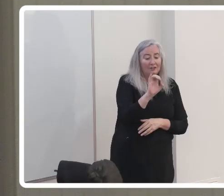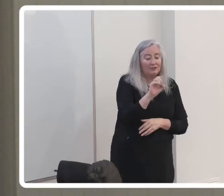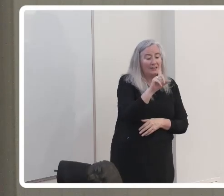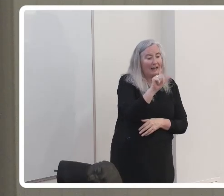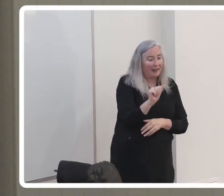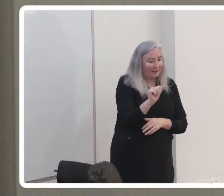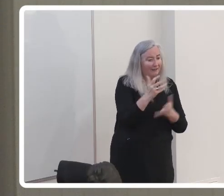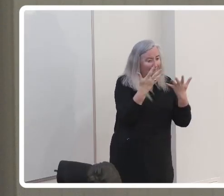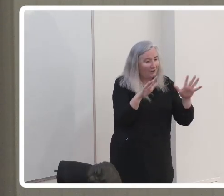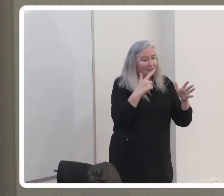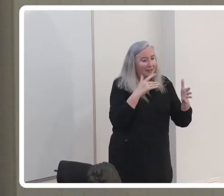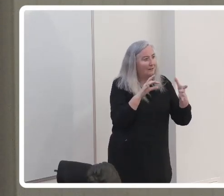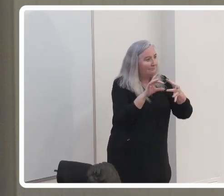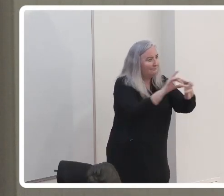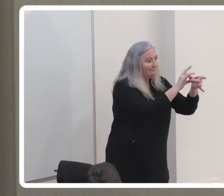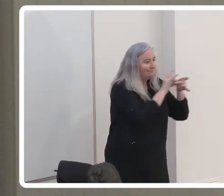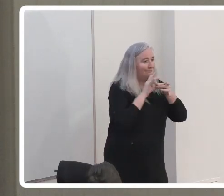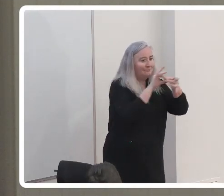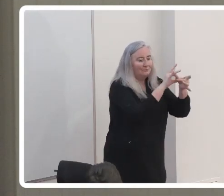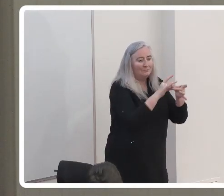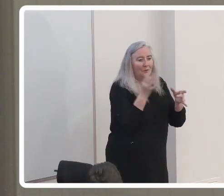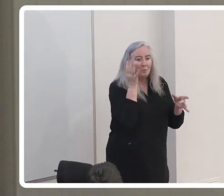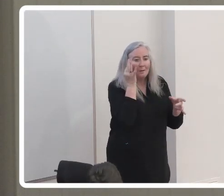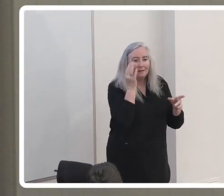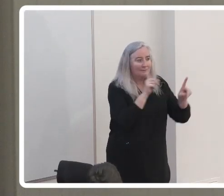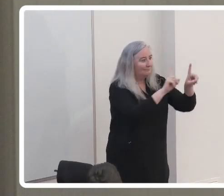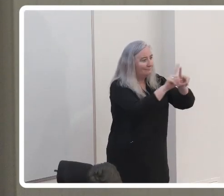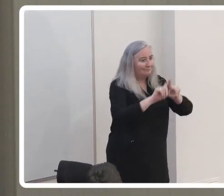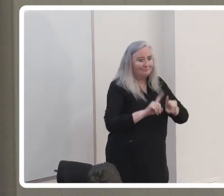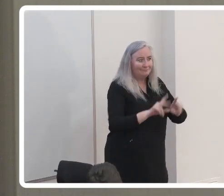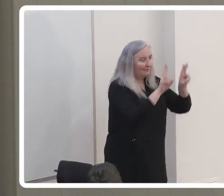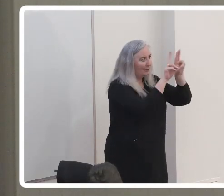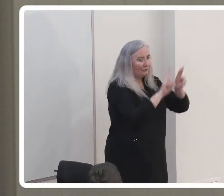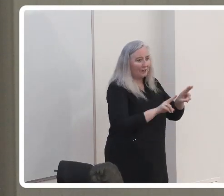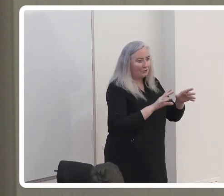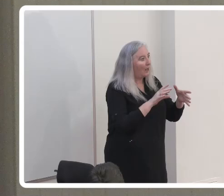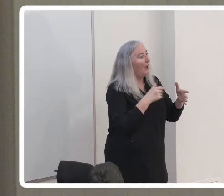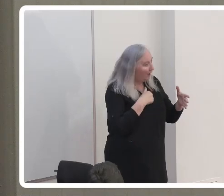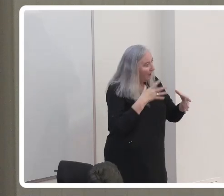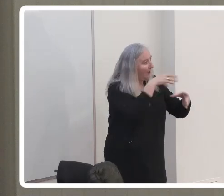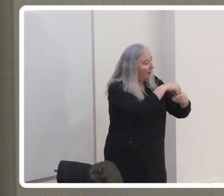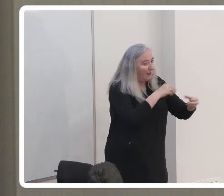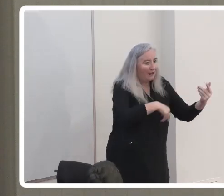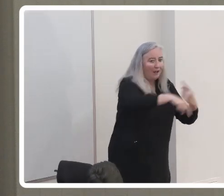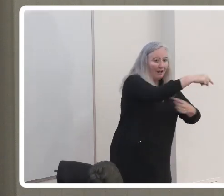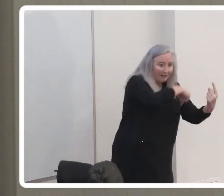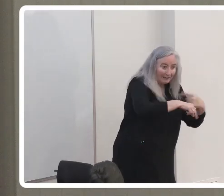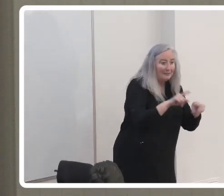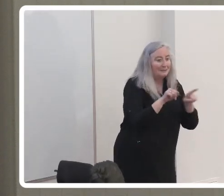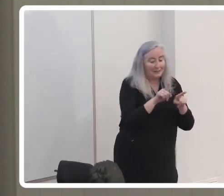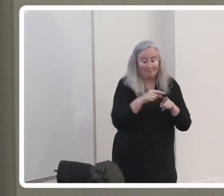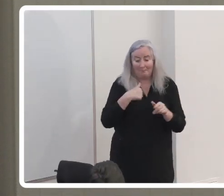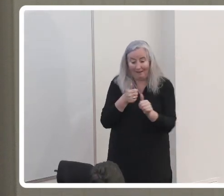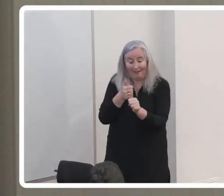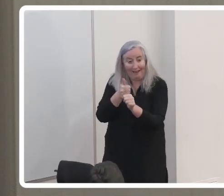International, when I took part in 2016 in their international gathering of advocates,